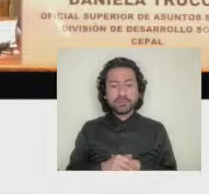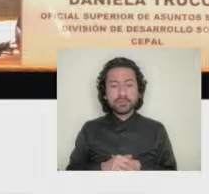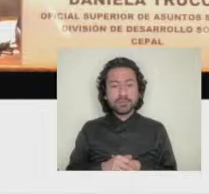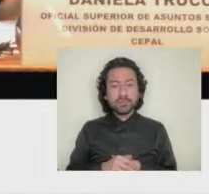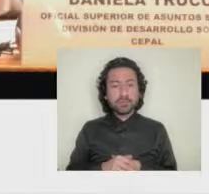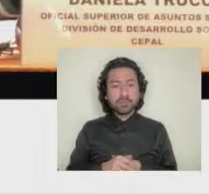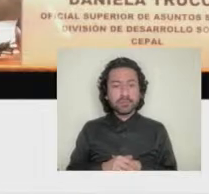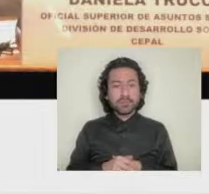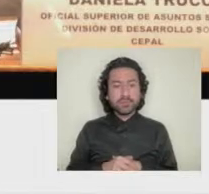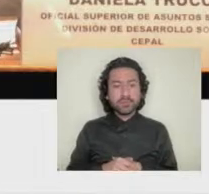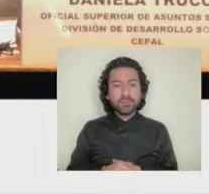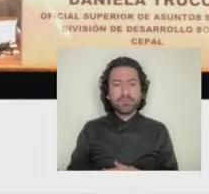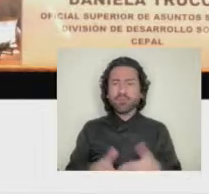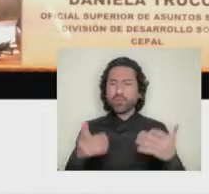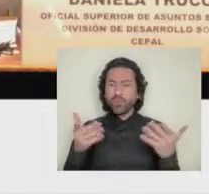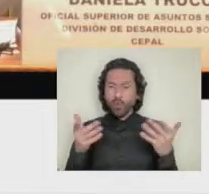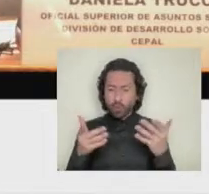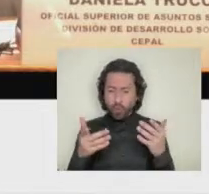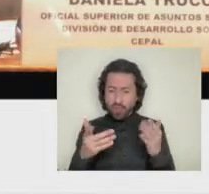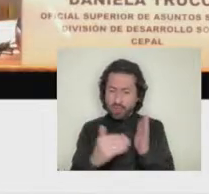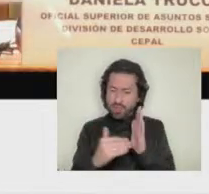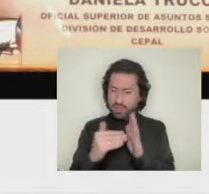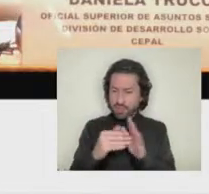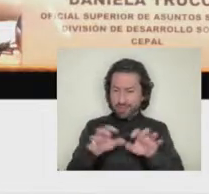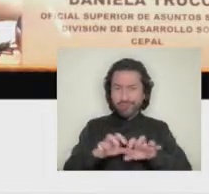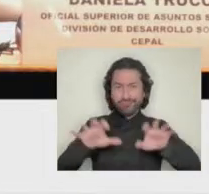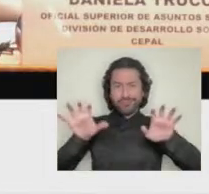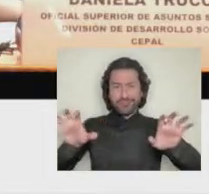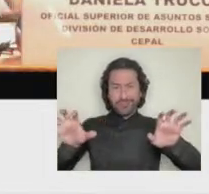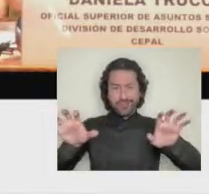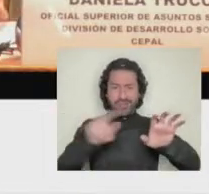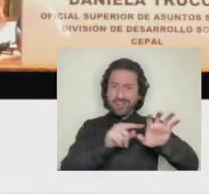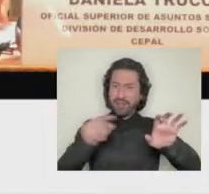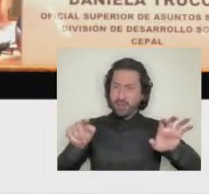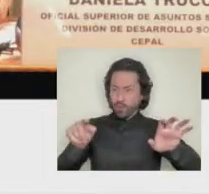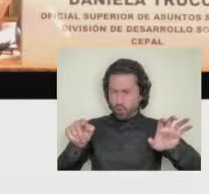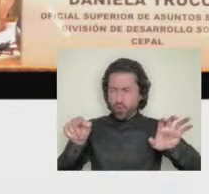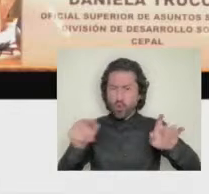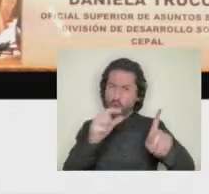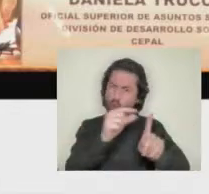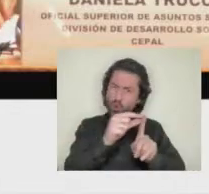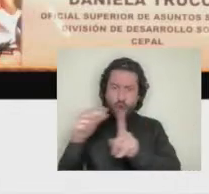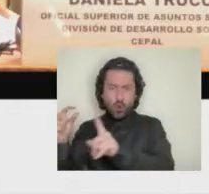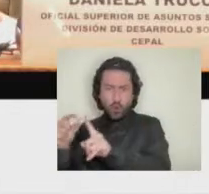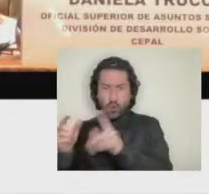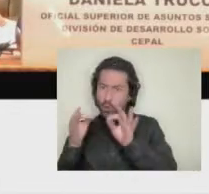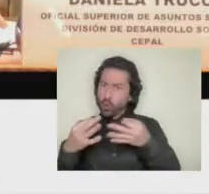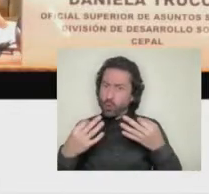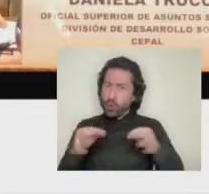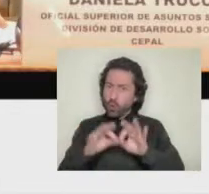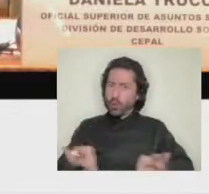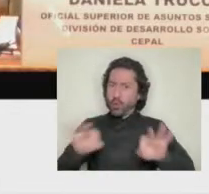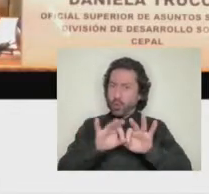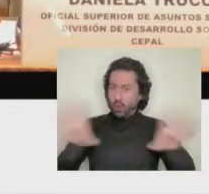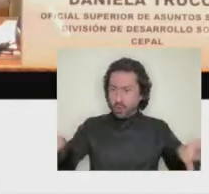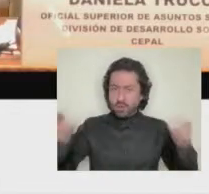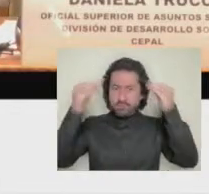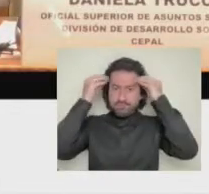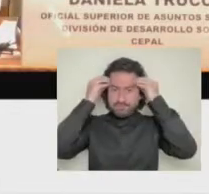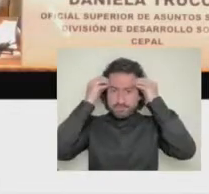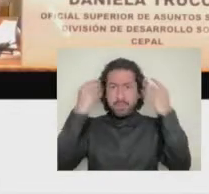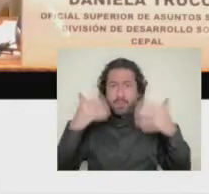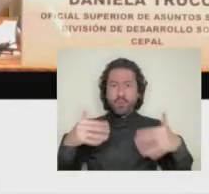and that the nested and longitudinal dimensions, it's important to have